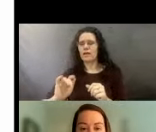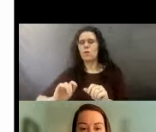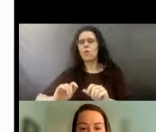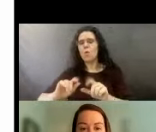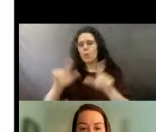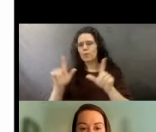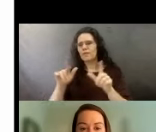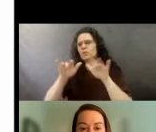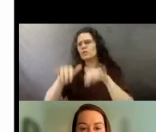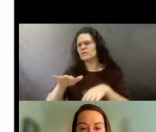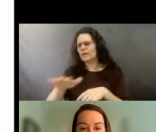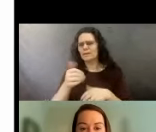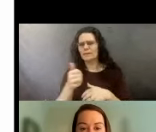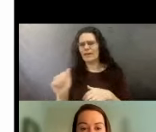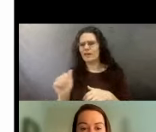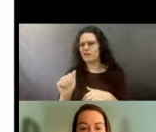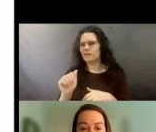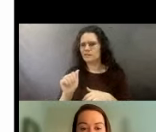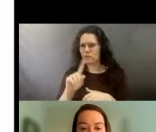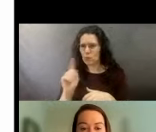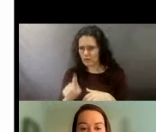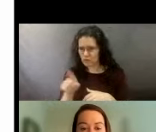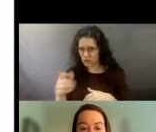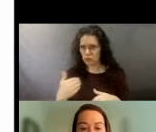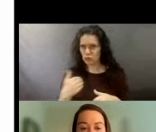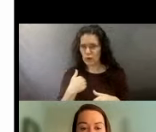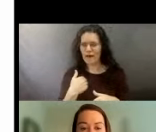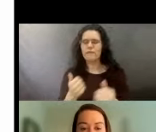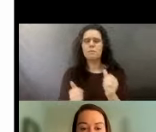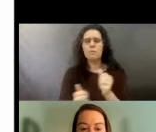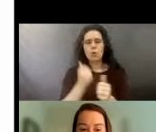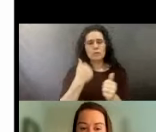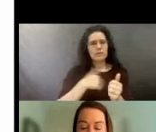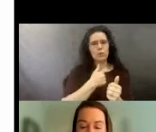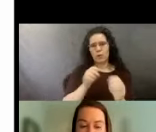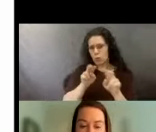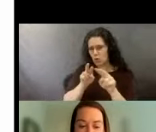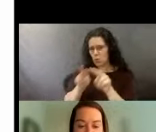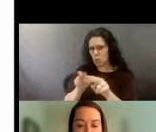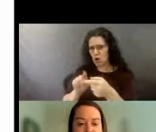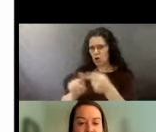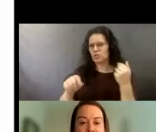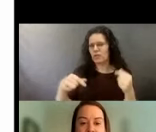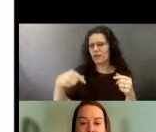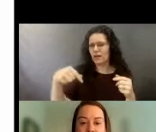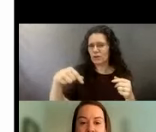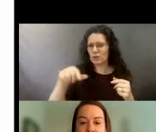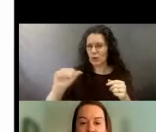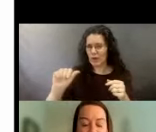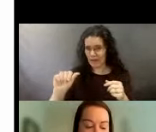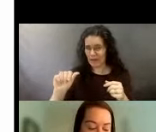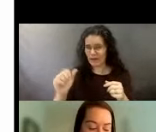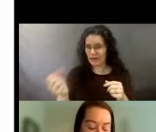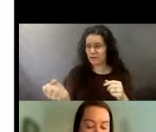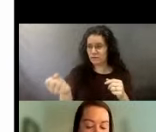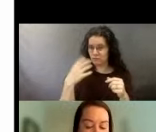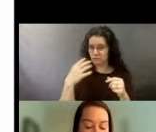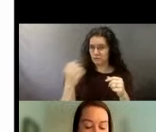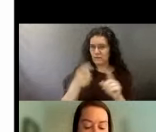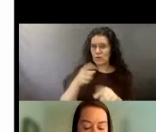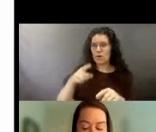type your questions in. That's where we'll be paying most attention to the questions that come in, so that as